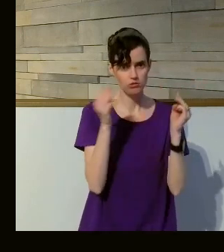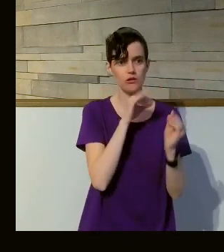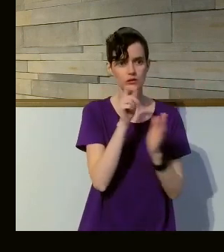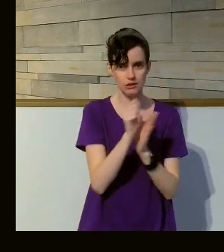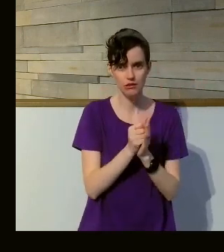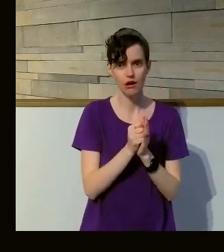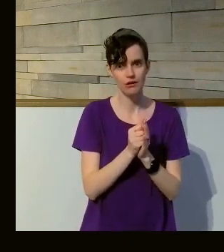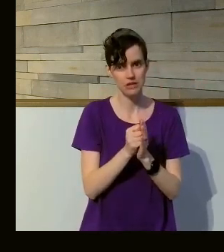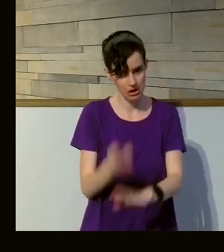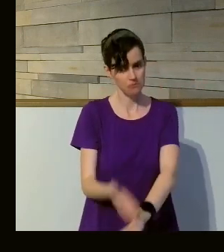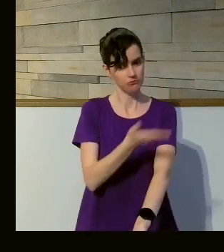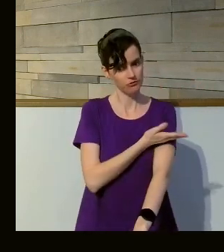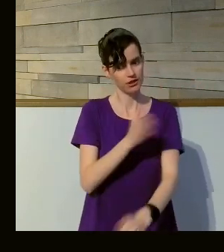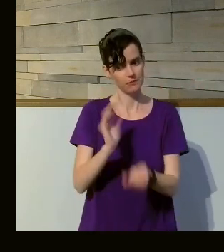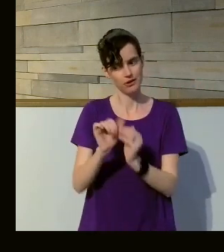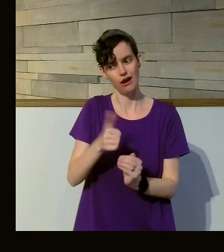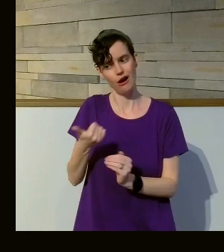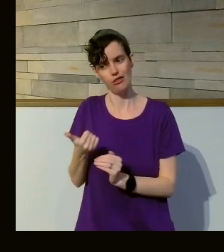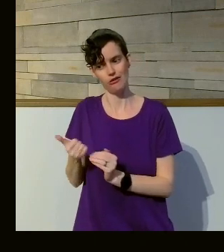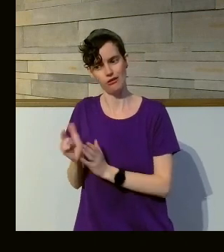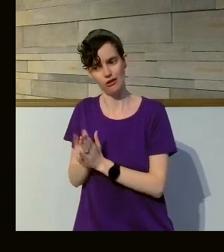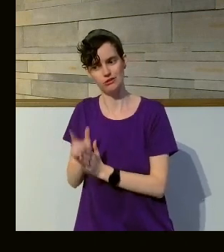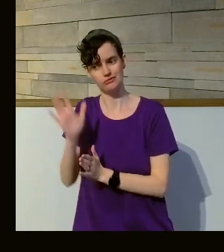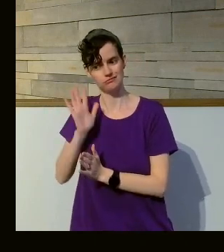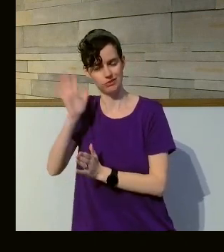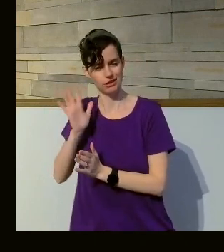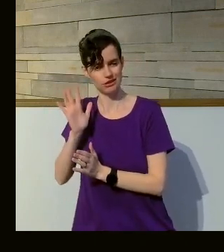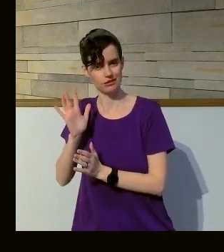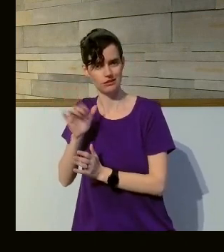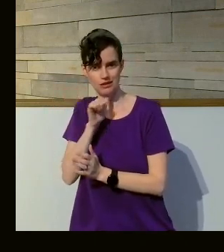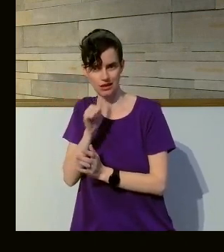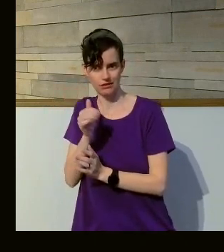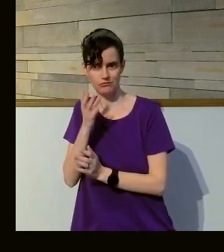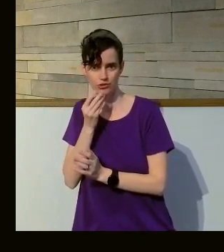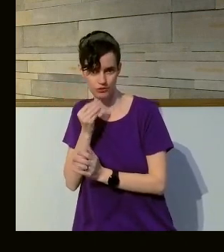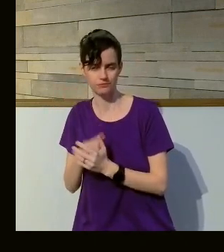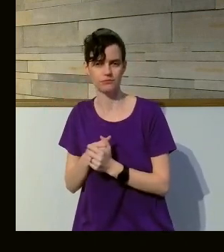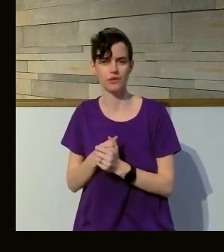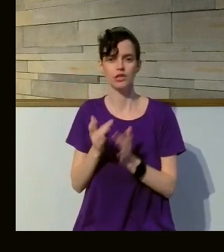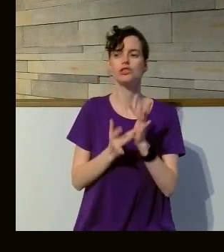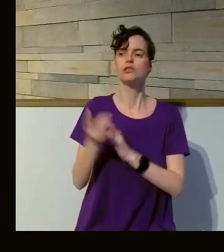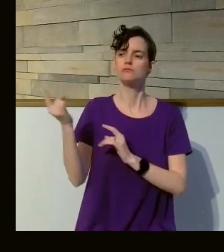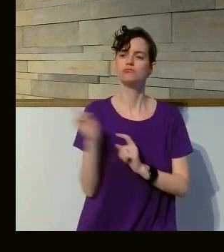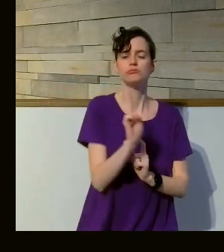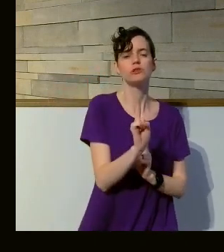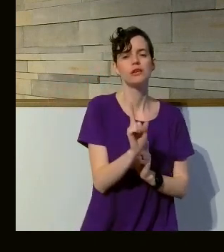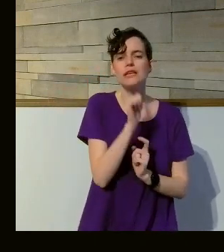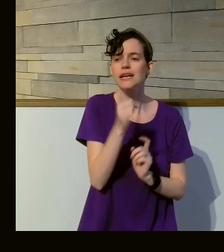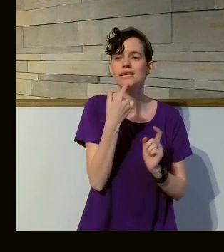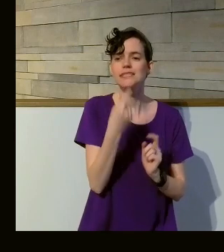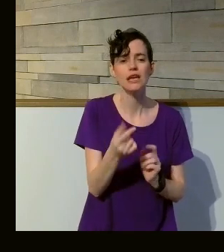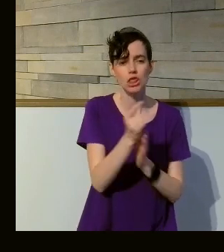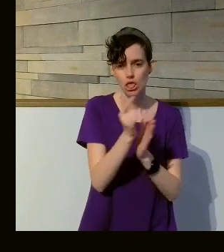is a vast improvement in the laws of the ancient Near East. And so when Jesus comes along, he's not saying